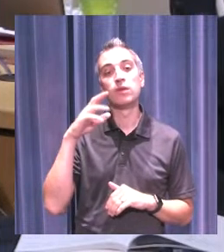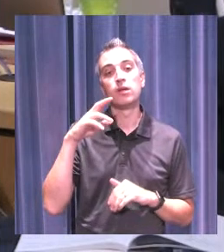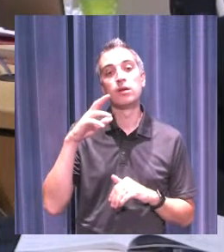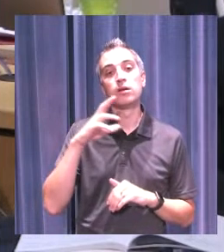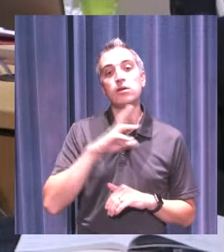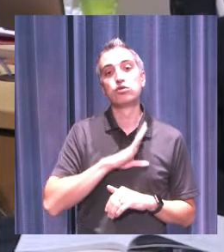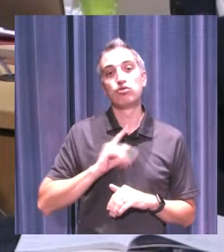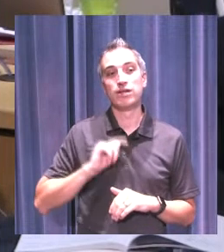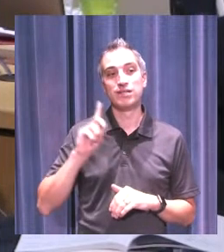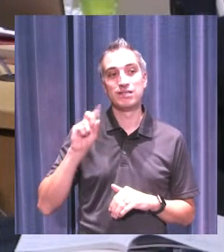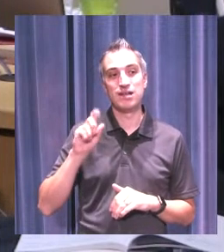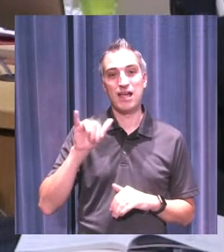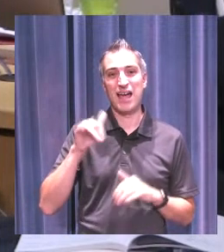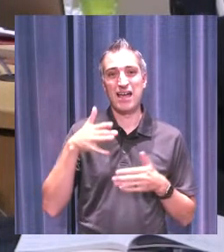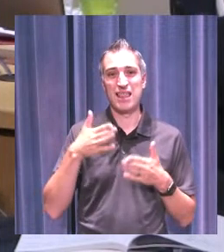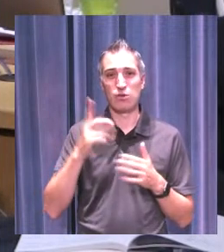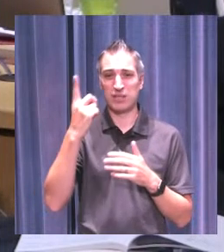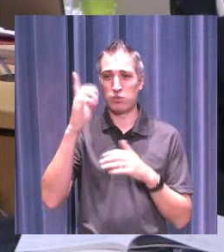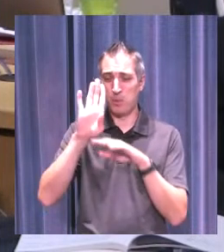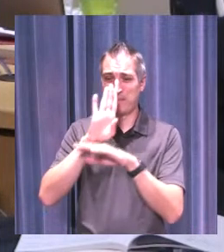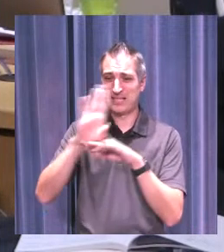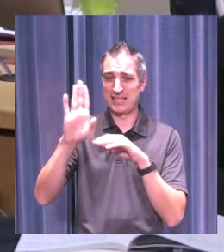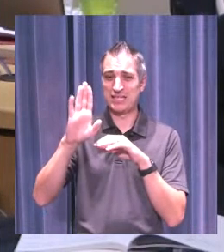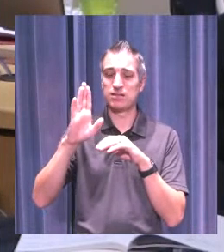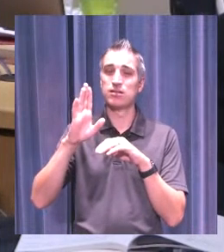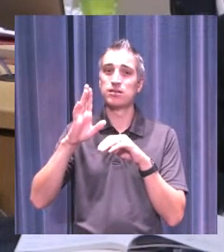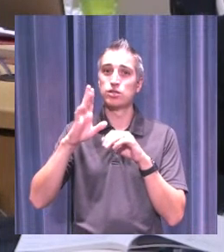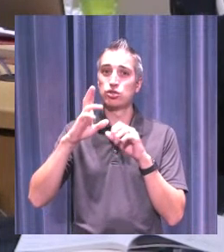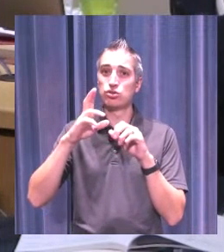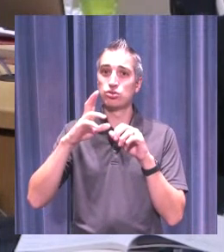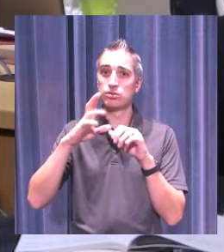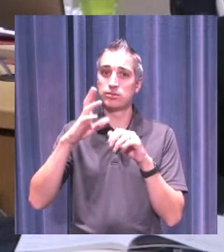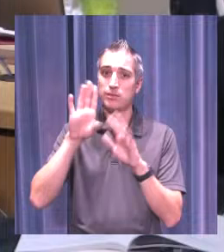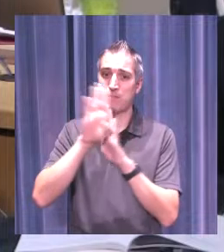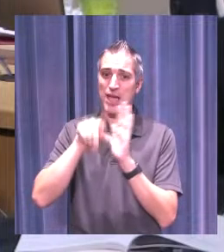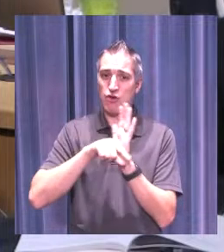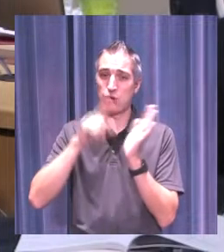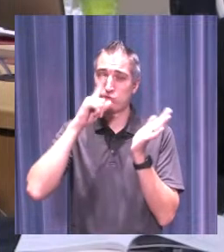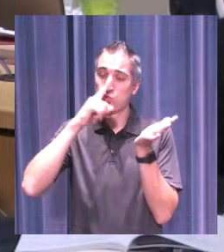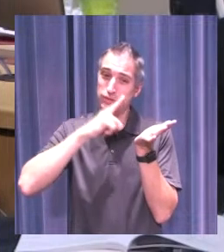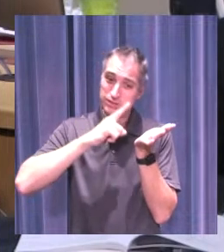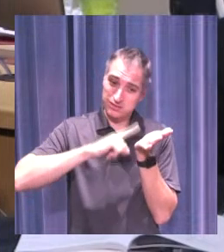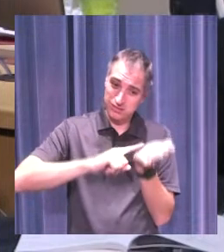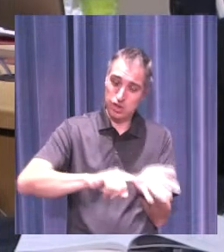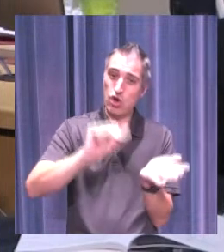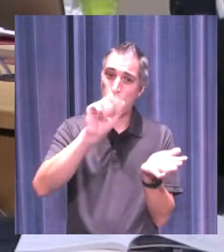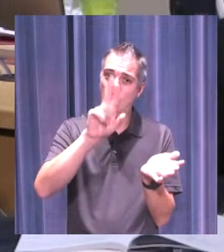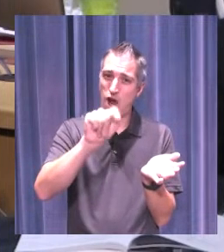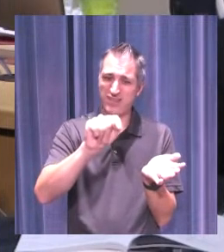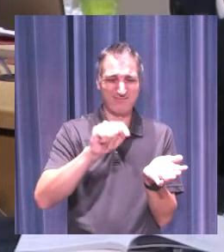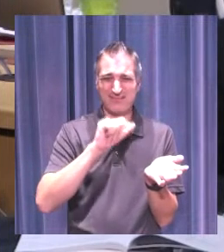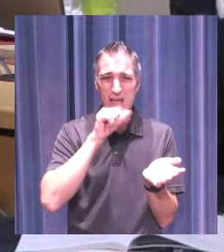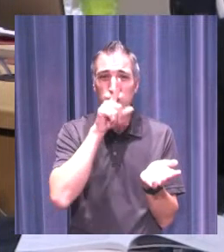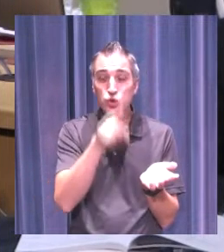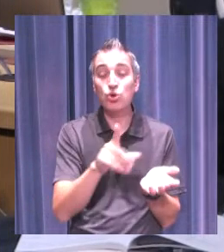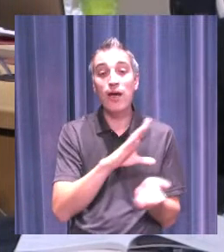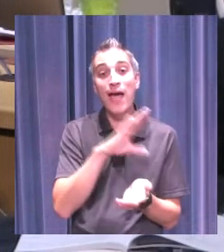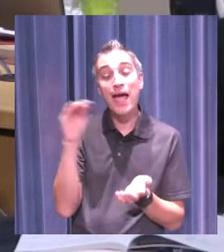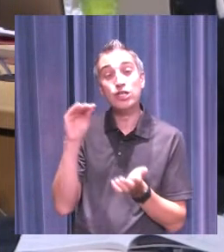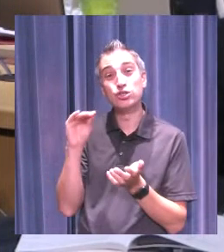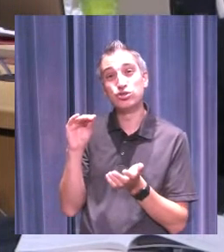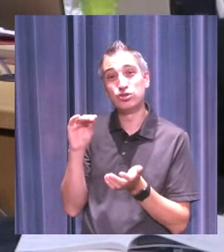on wanting someone with a business background to conduct audits simply does not ring true. And insinuating that there was